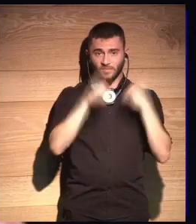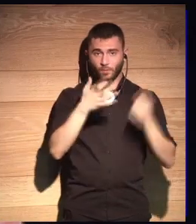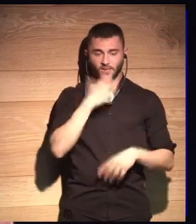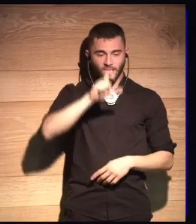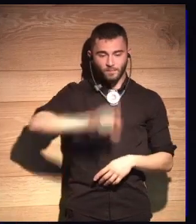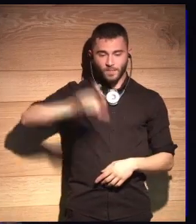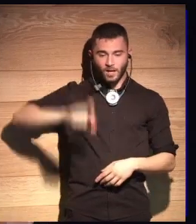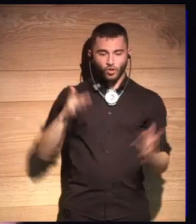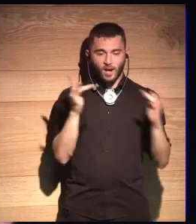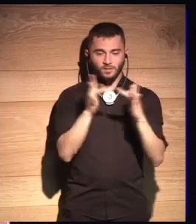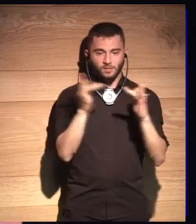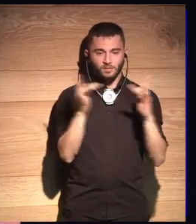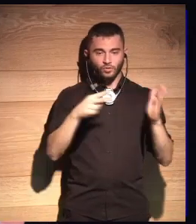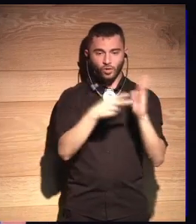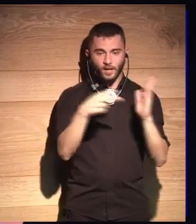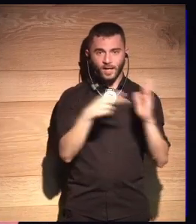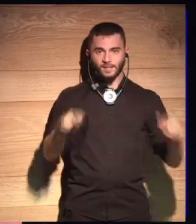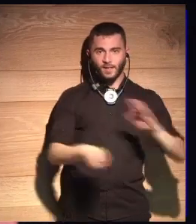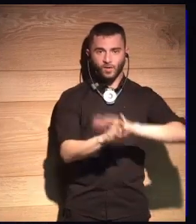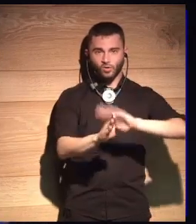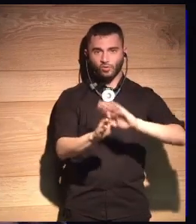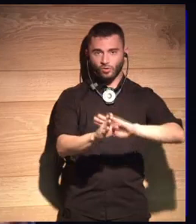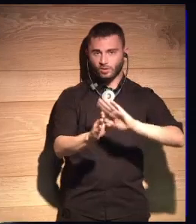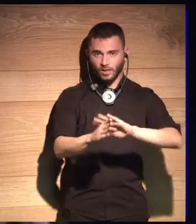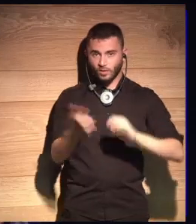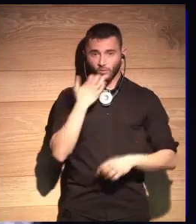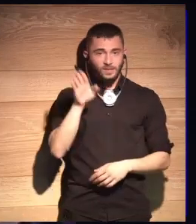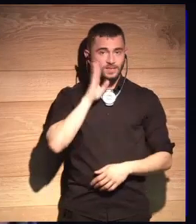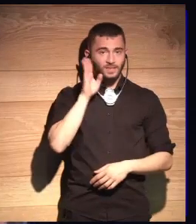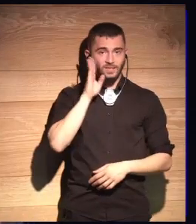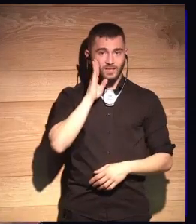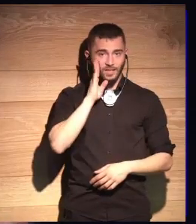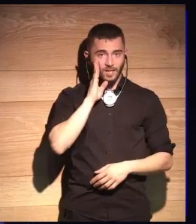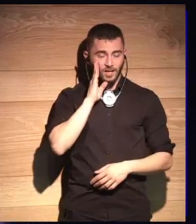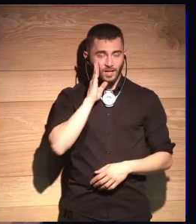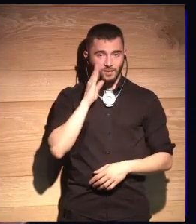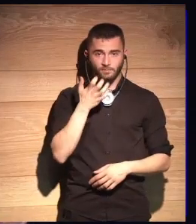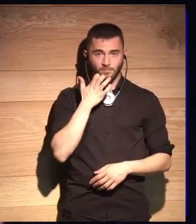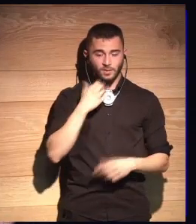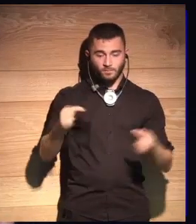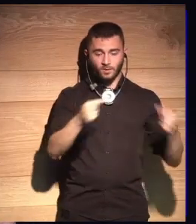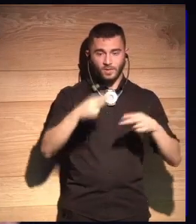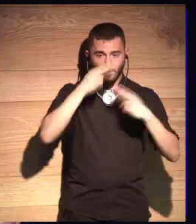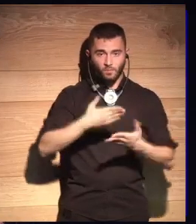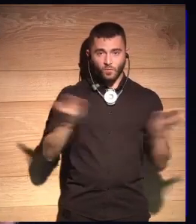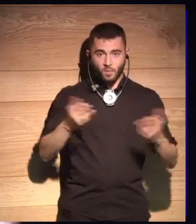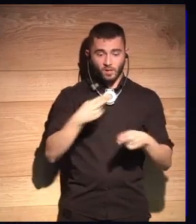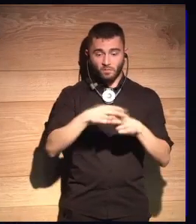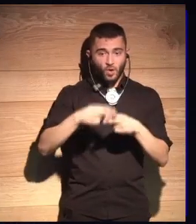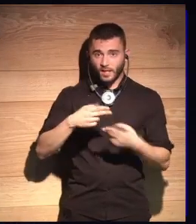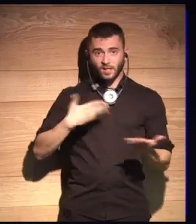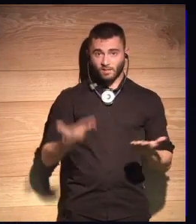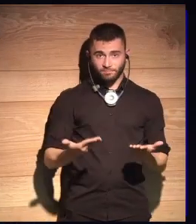way. And if you apply that same principle to kind of public debate and politics more generally, you're on the road to hell,